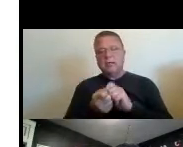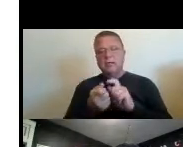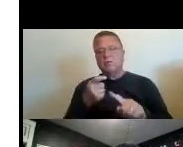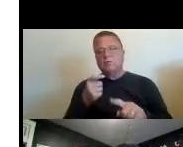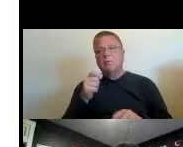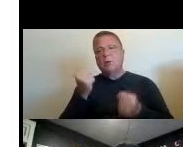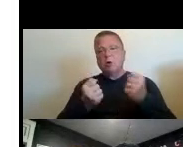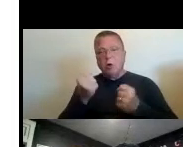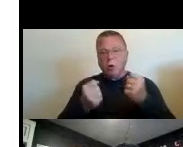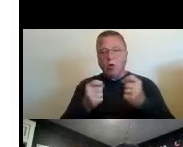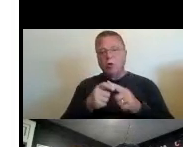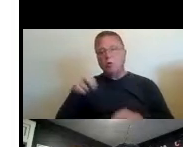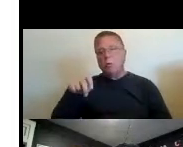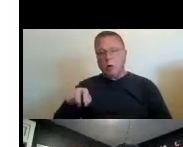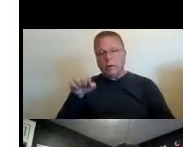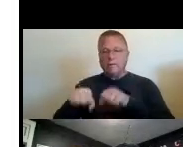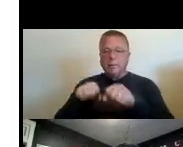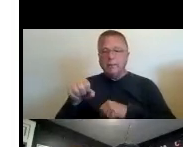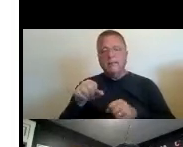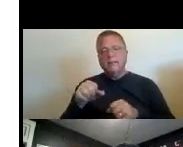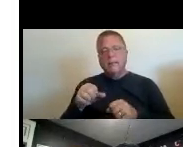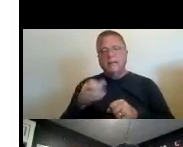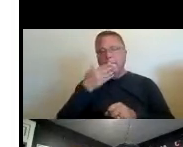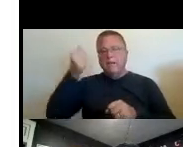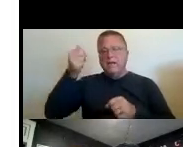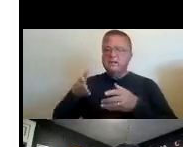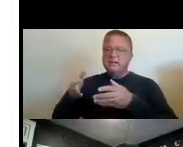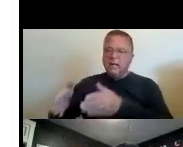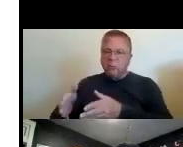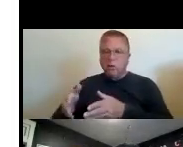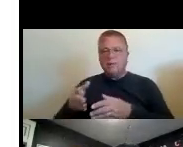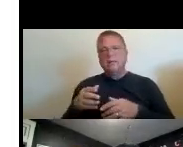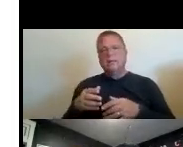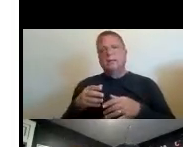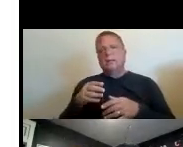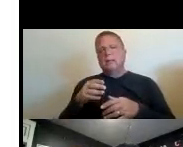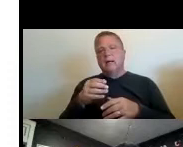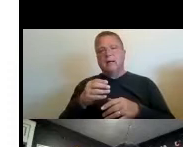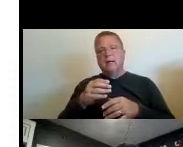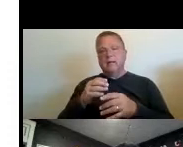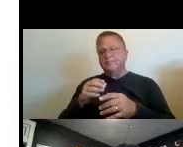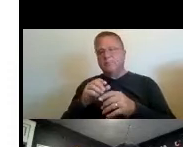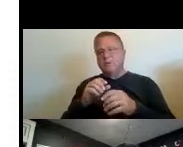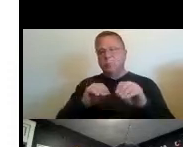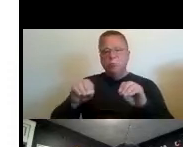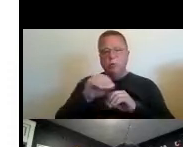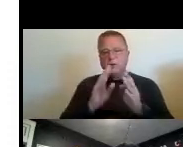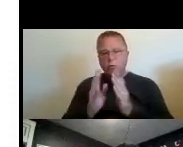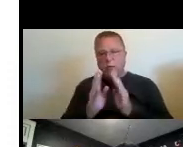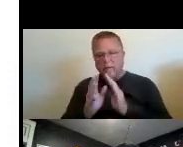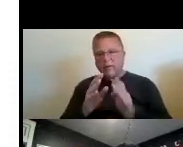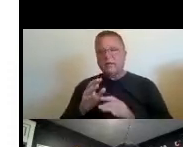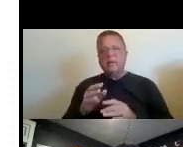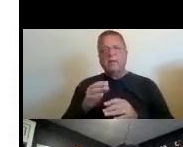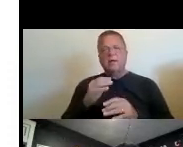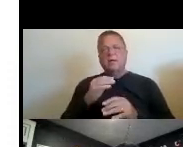is better sidewalks or better bike lanes or traffic calming, then that's what we're here to do. In places where it would be feasible for someone to take